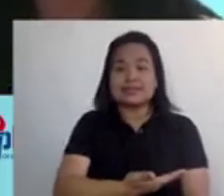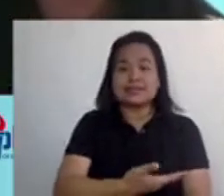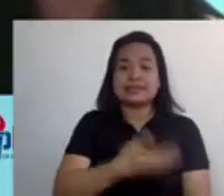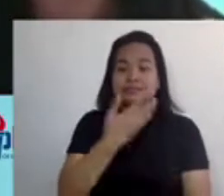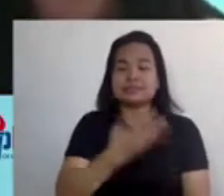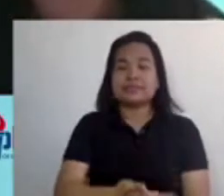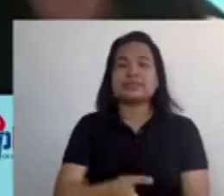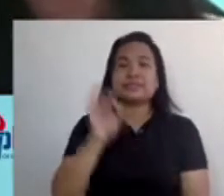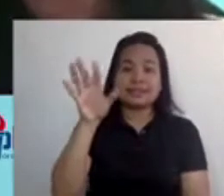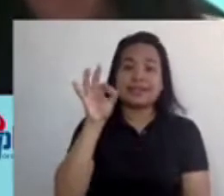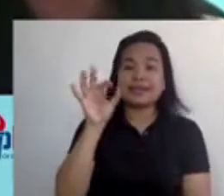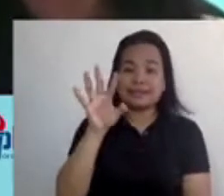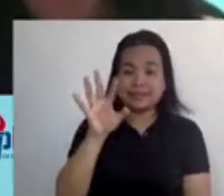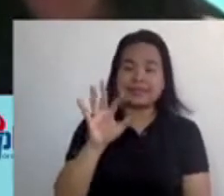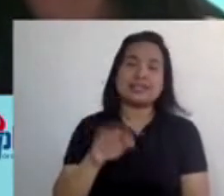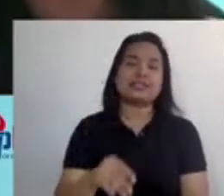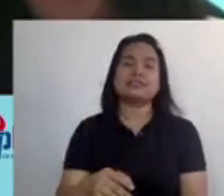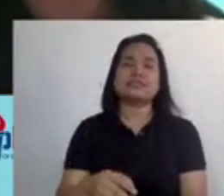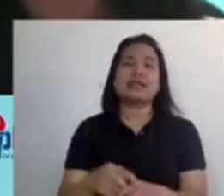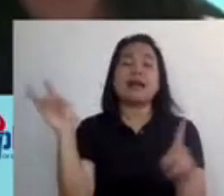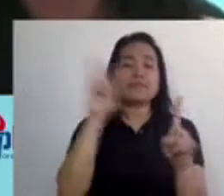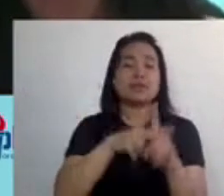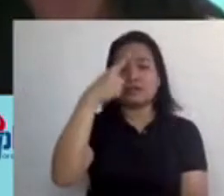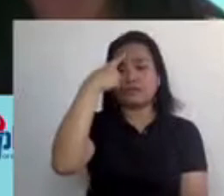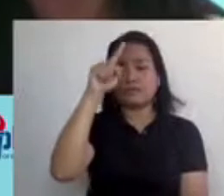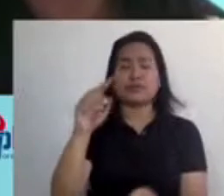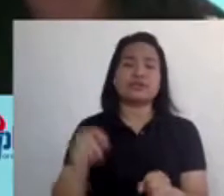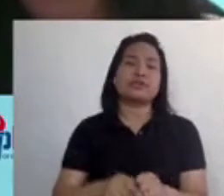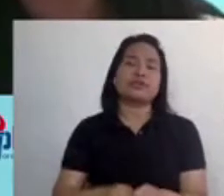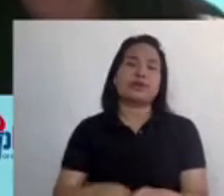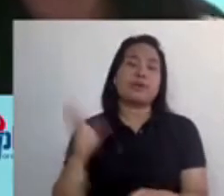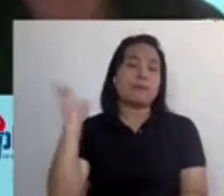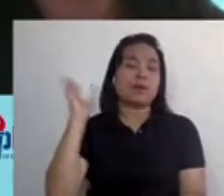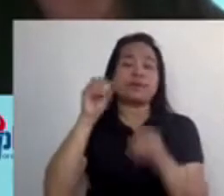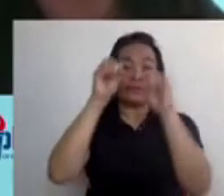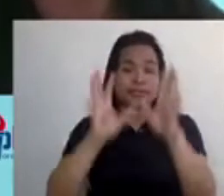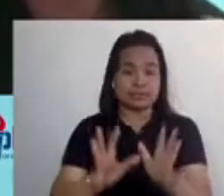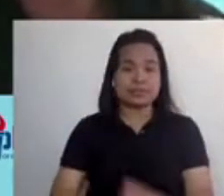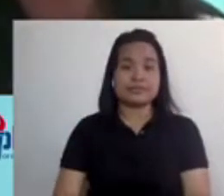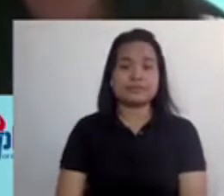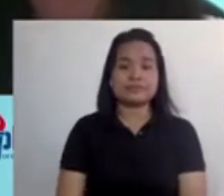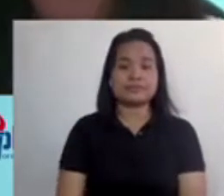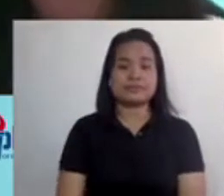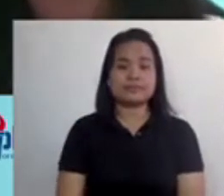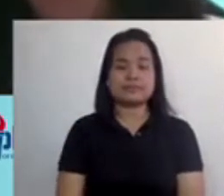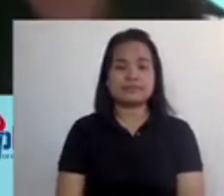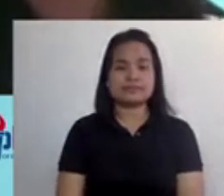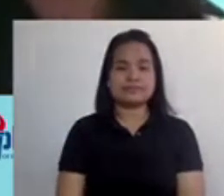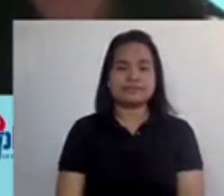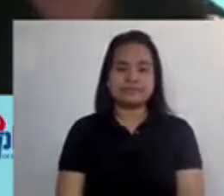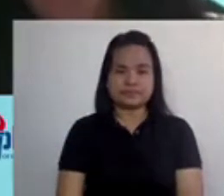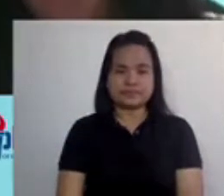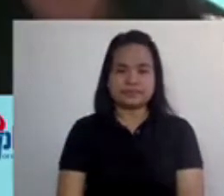teacher broadcasters. Now, my presentation will again be divided based on the classification of these indicators. So the